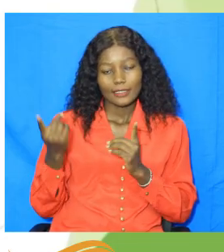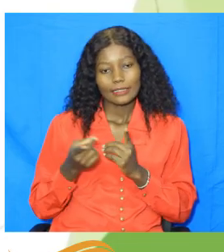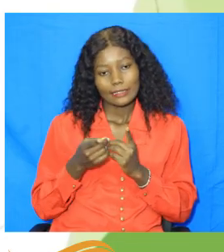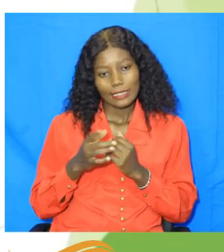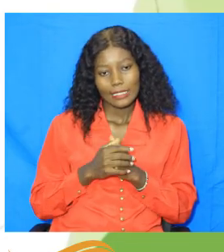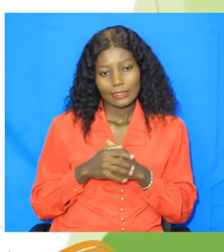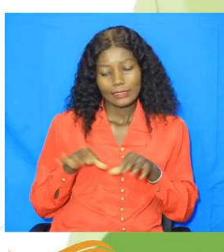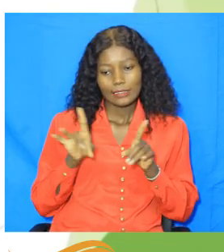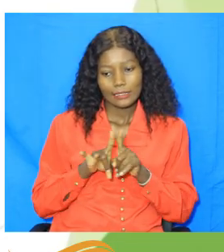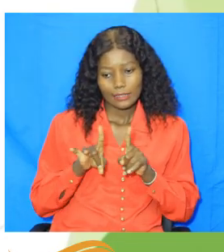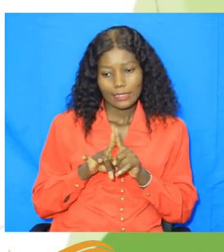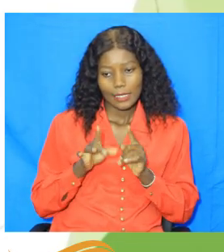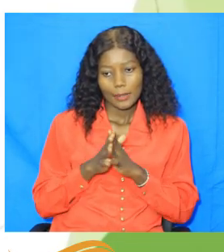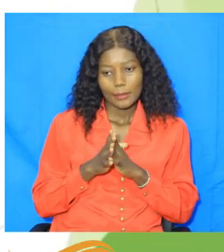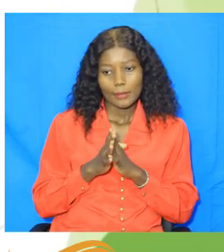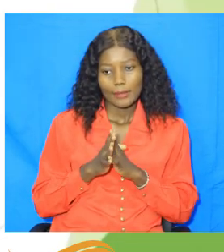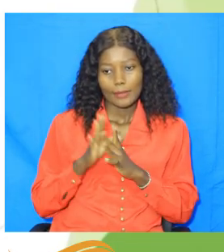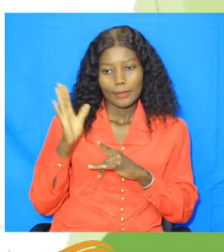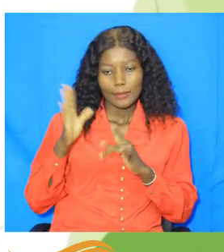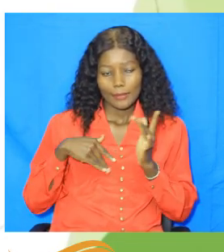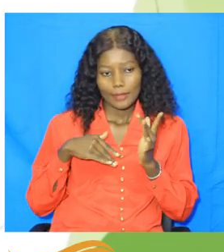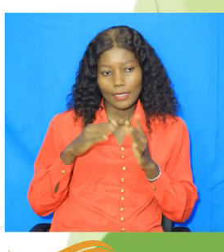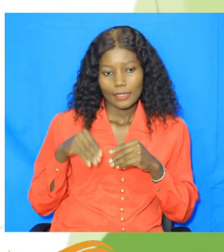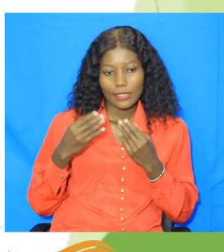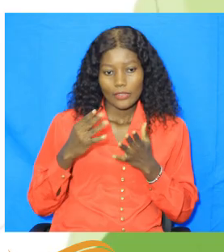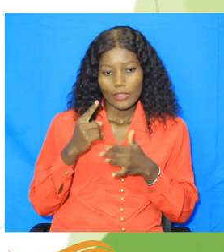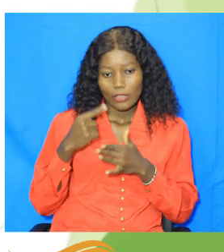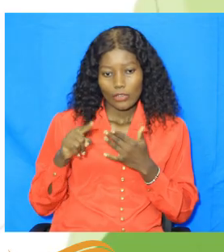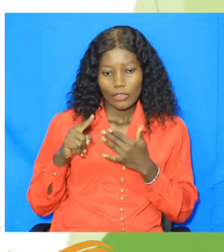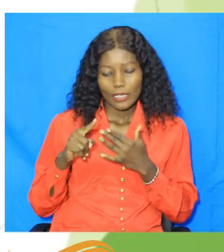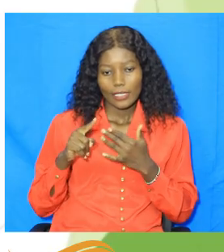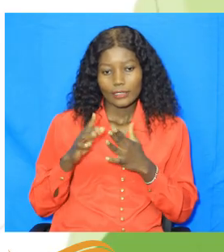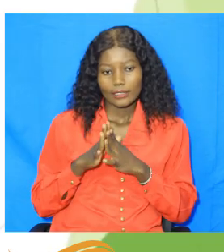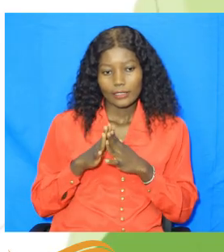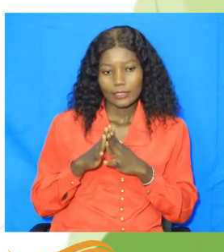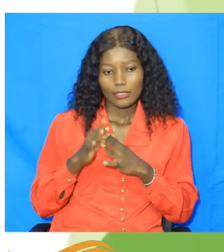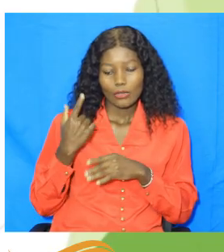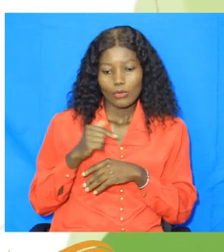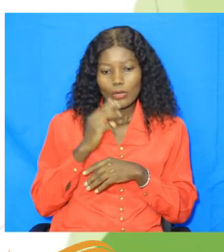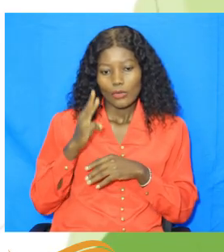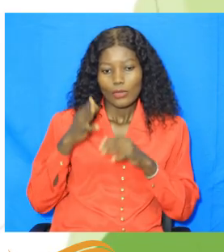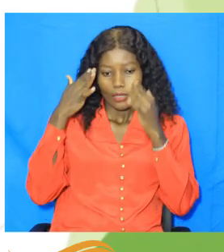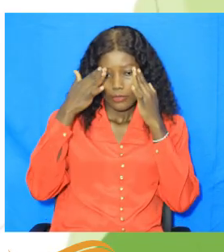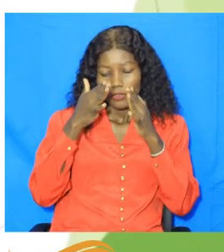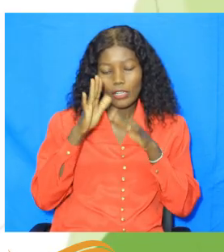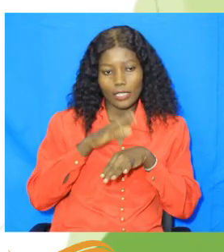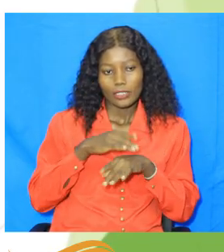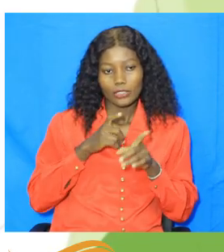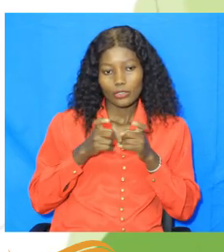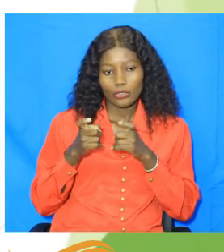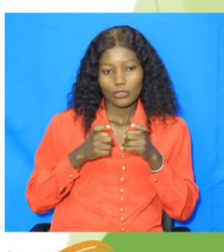And also, instead of correct breathing, we will focus on control, that is control of